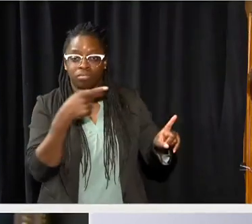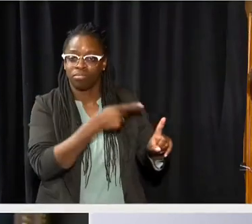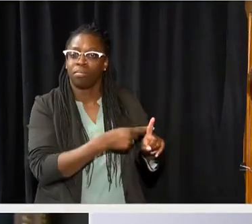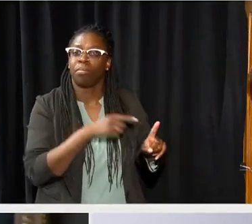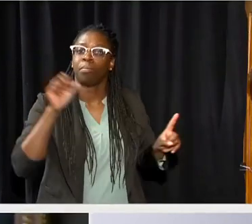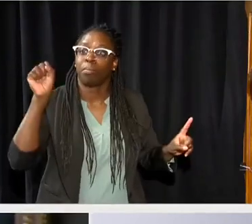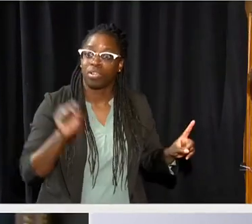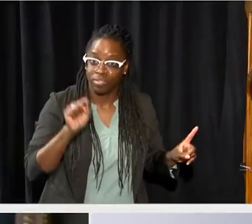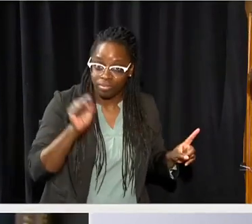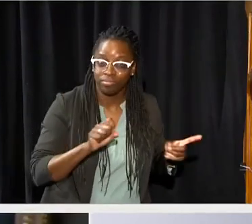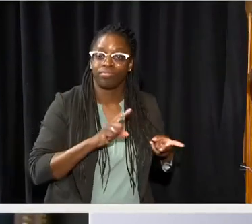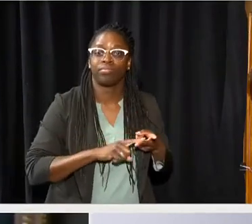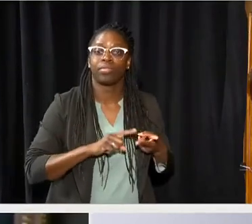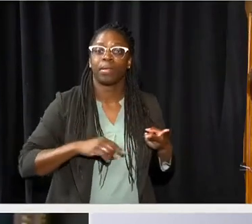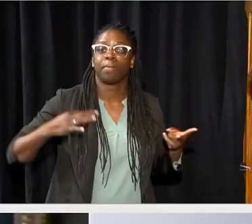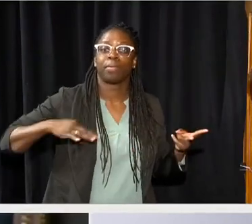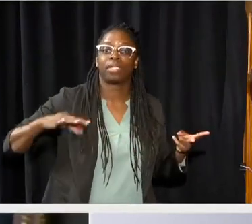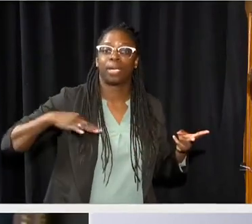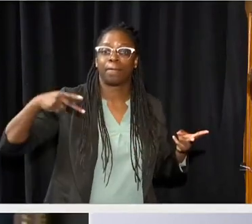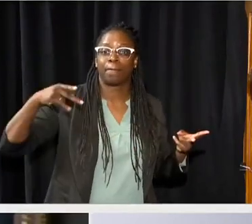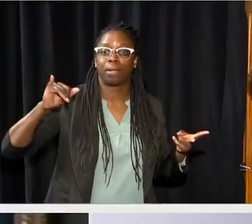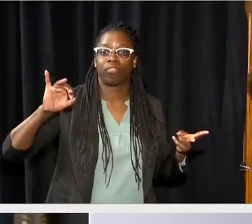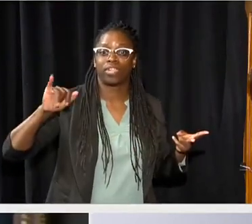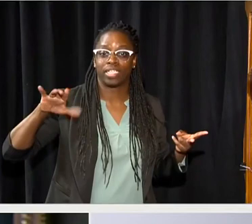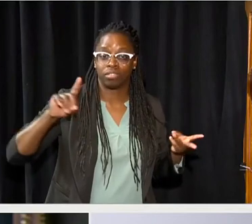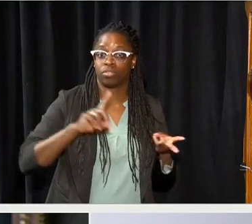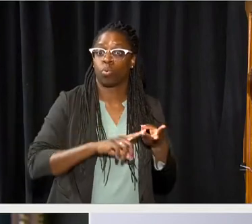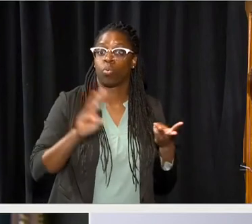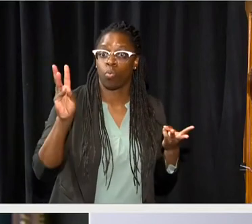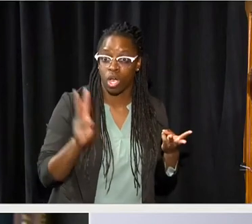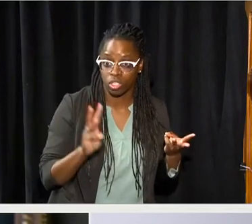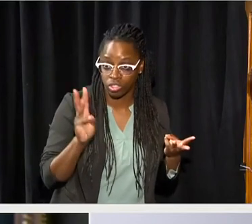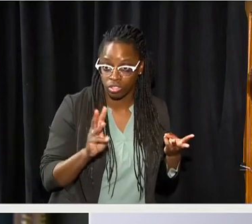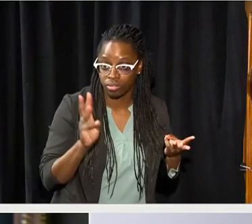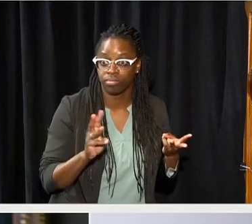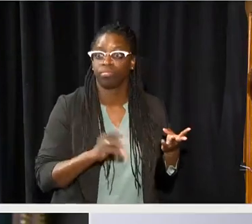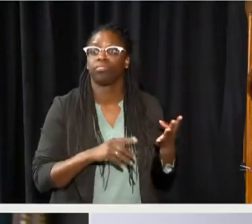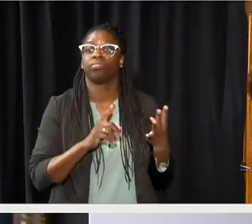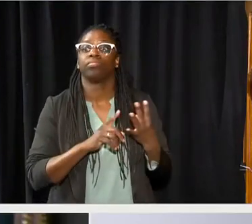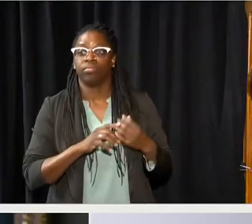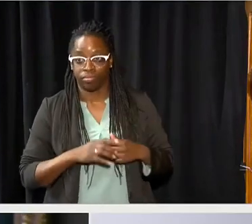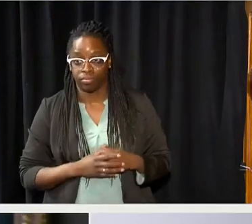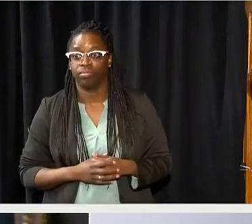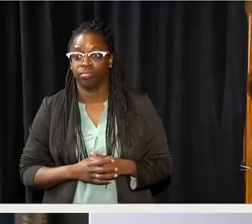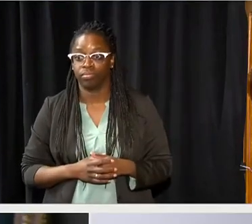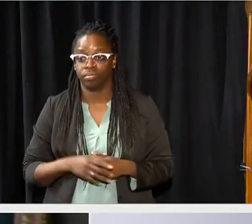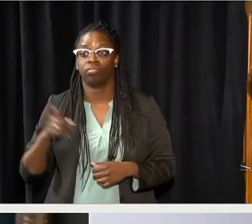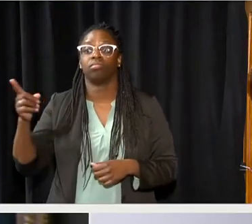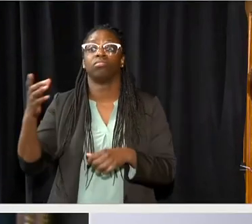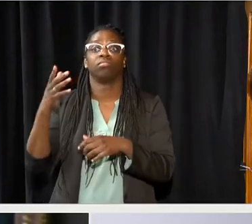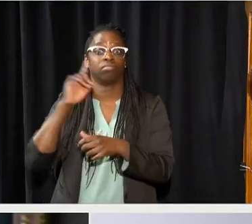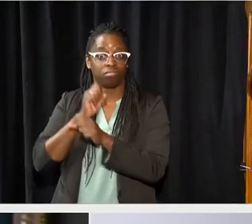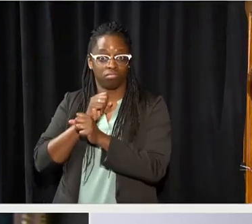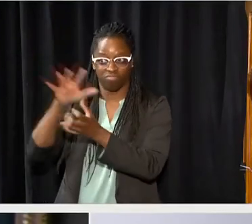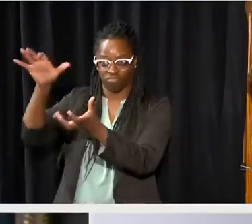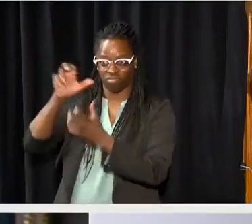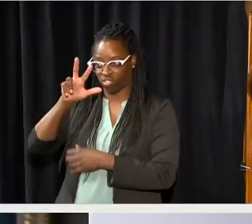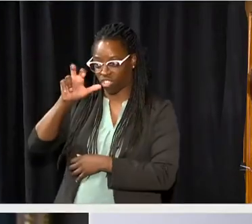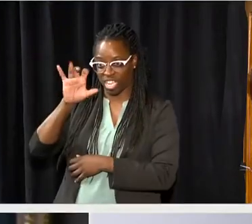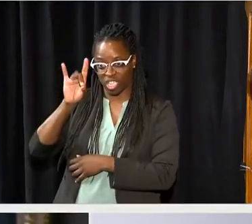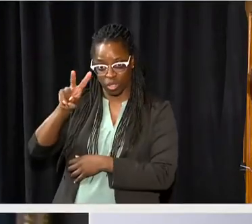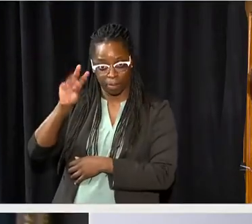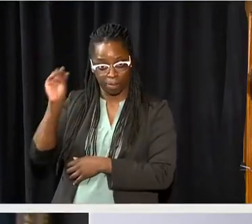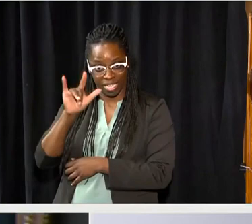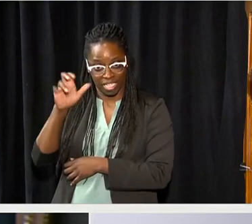Pittsfield, Palmer, and Worcester. And we rounded out the year by winning $372 million